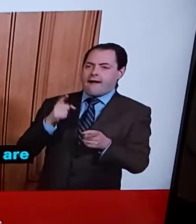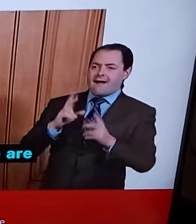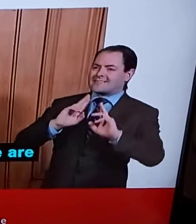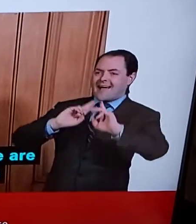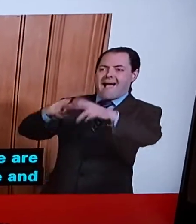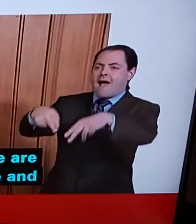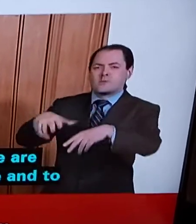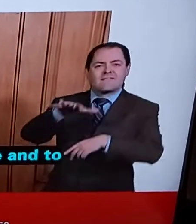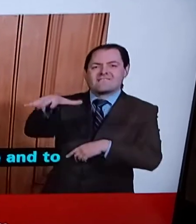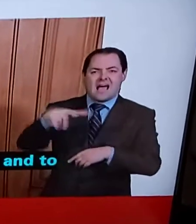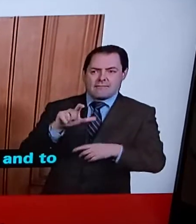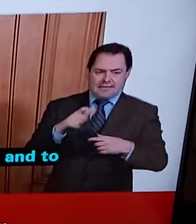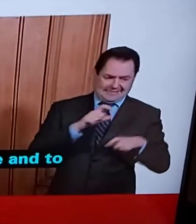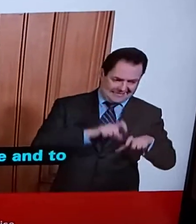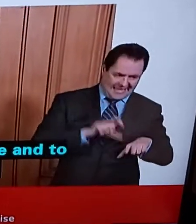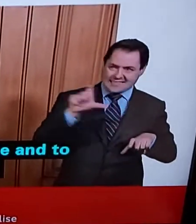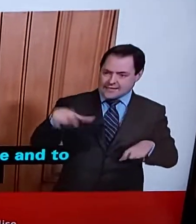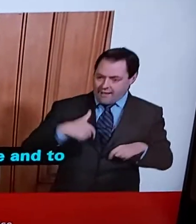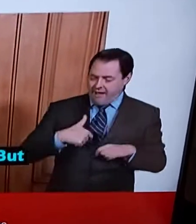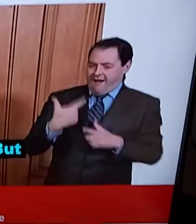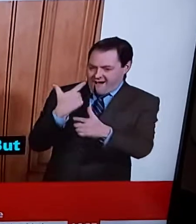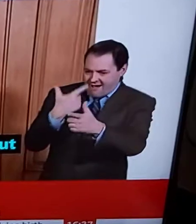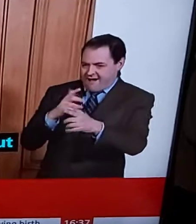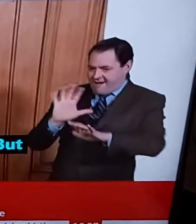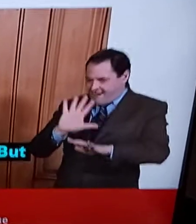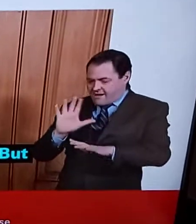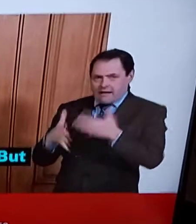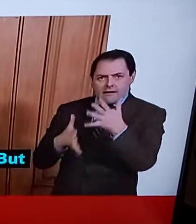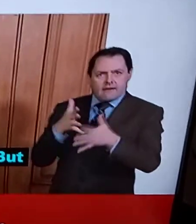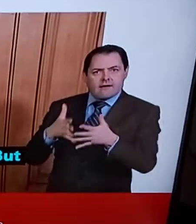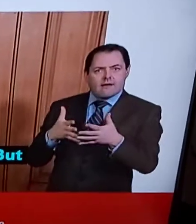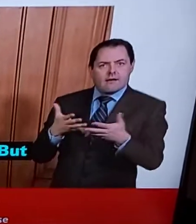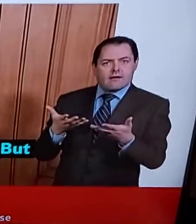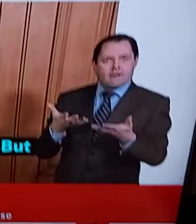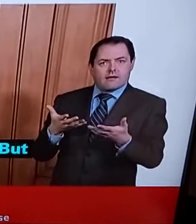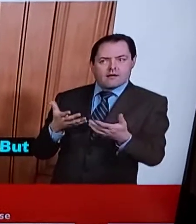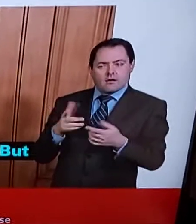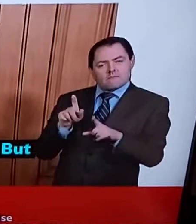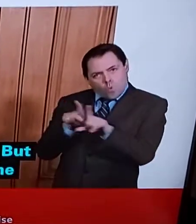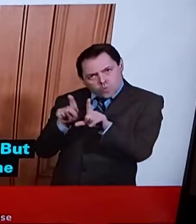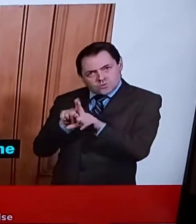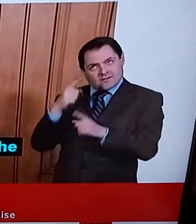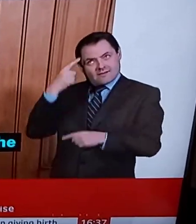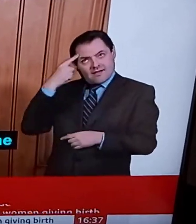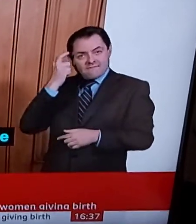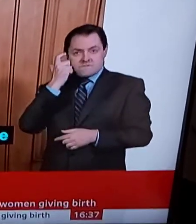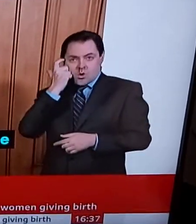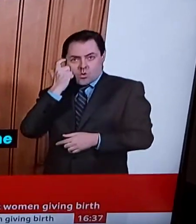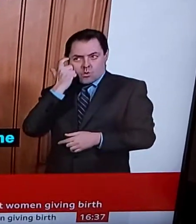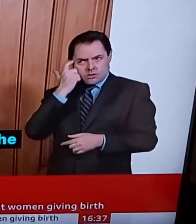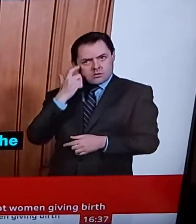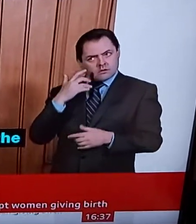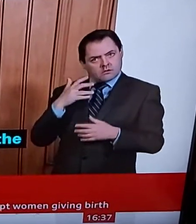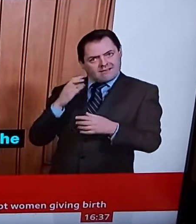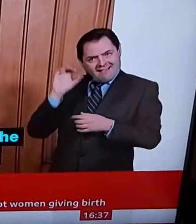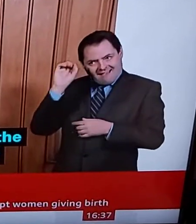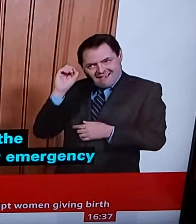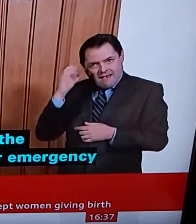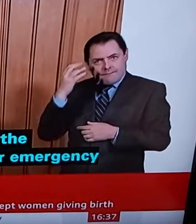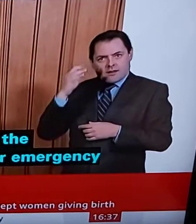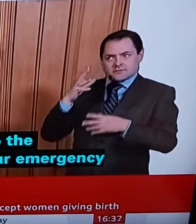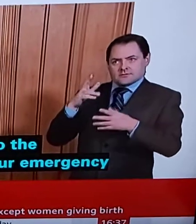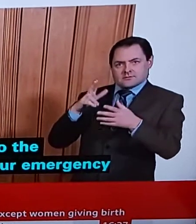But in particular, those are also the phone networks that are used by our emergency services and our health workers. And I'm absolutely outraged,